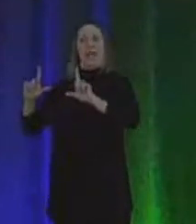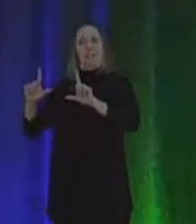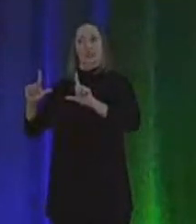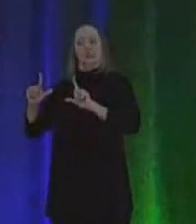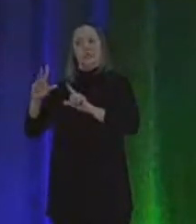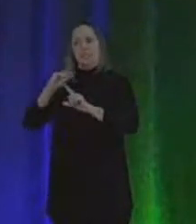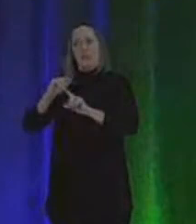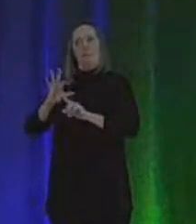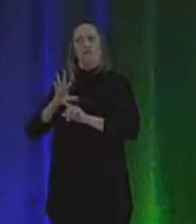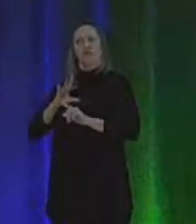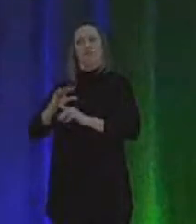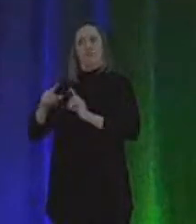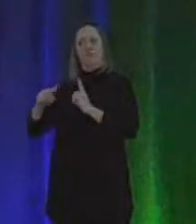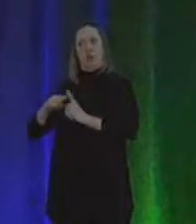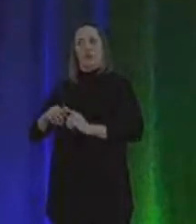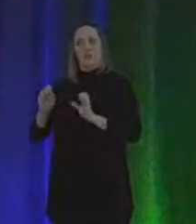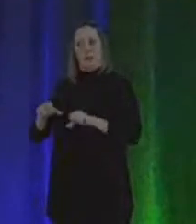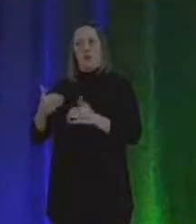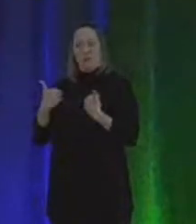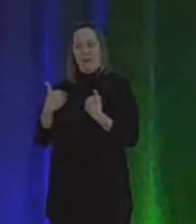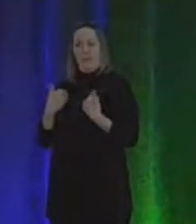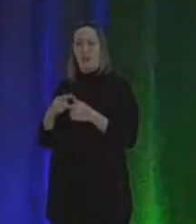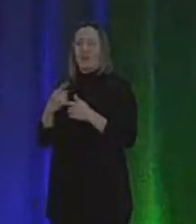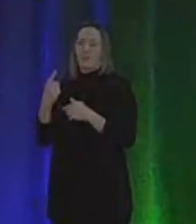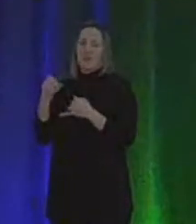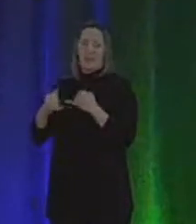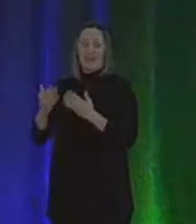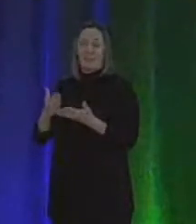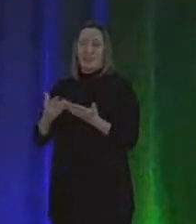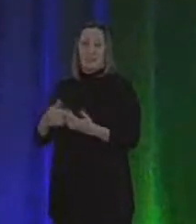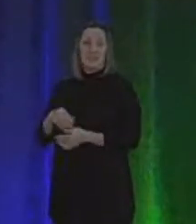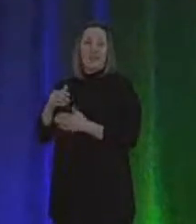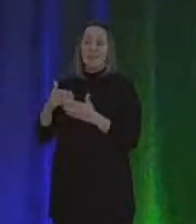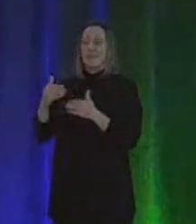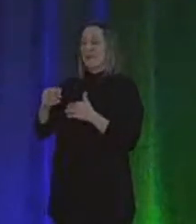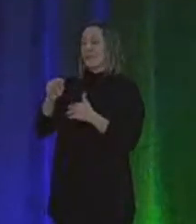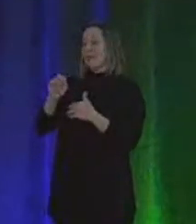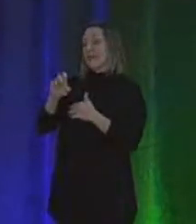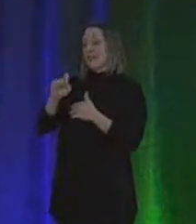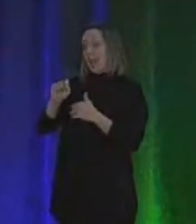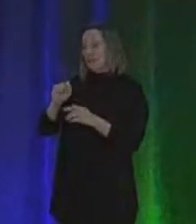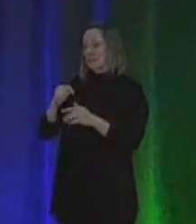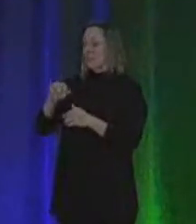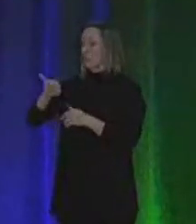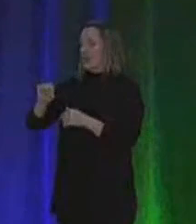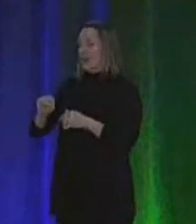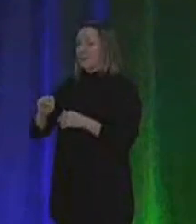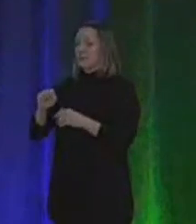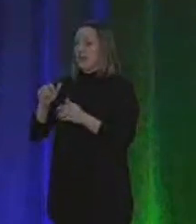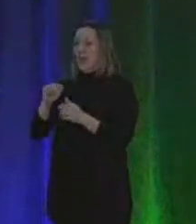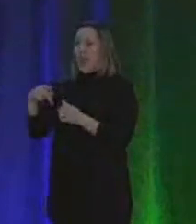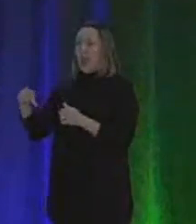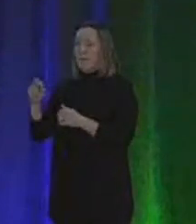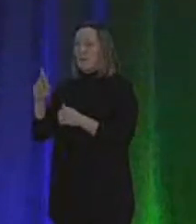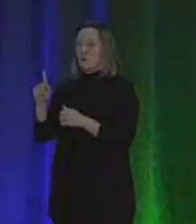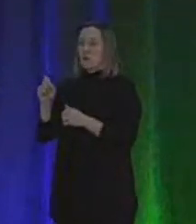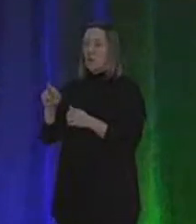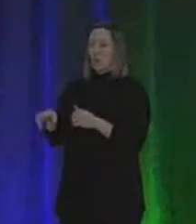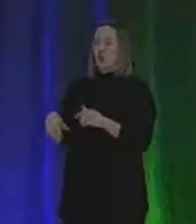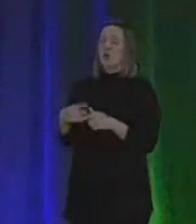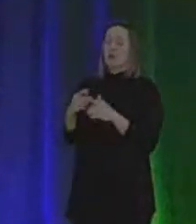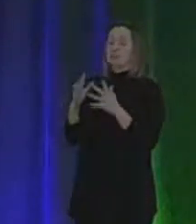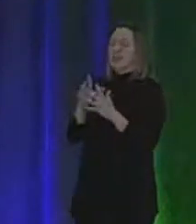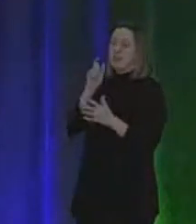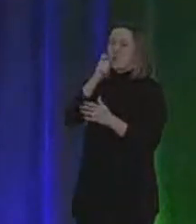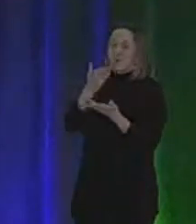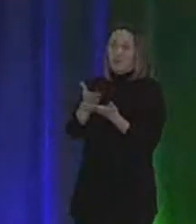give us. But there's one last piece to the puzzle, and that is the Next.js app router. It's almost stable, has a lot of cool things and a lot of cool features that I'm going to